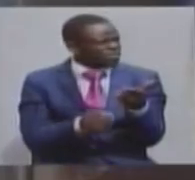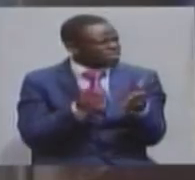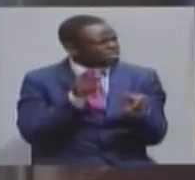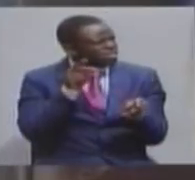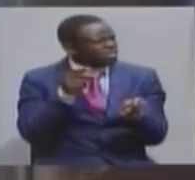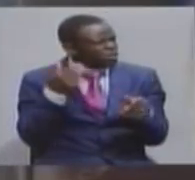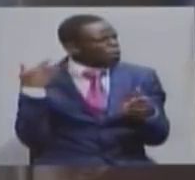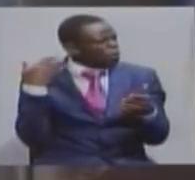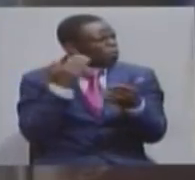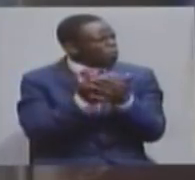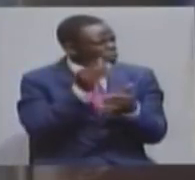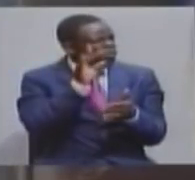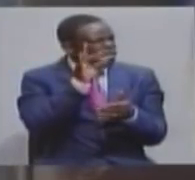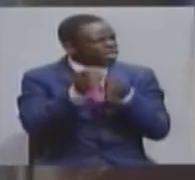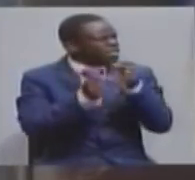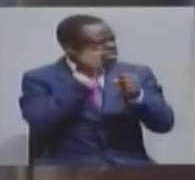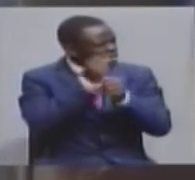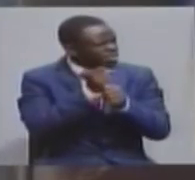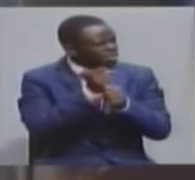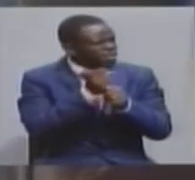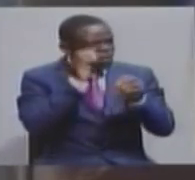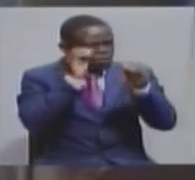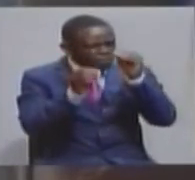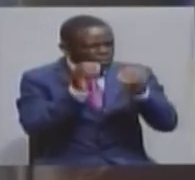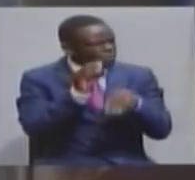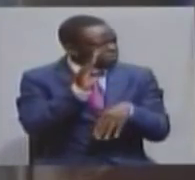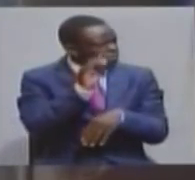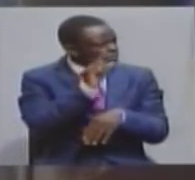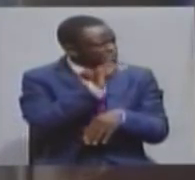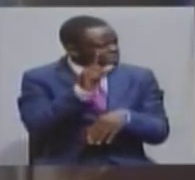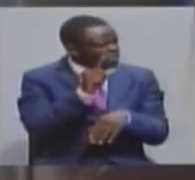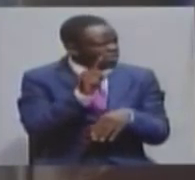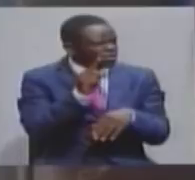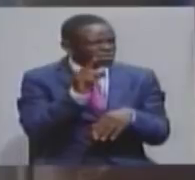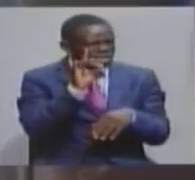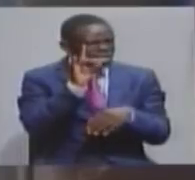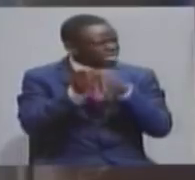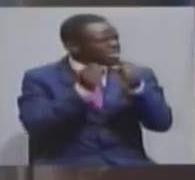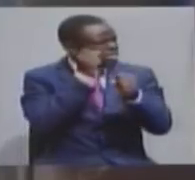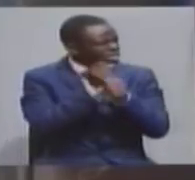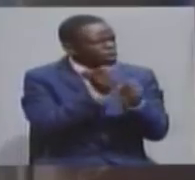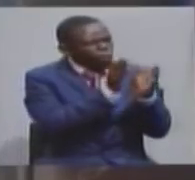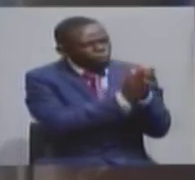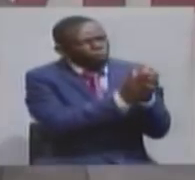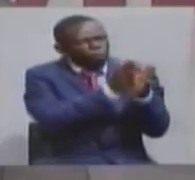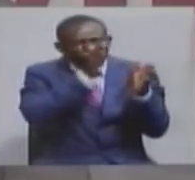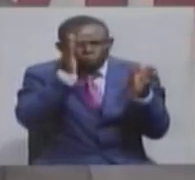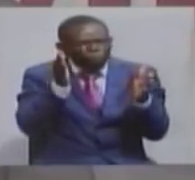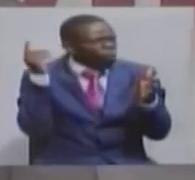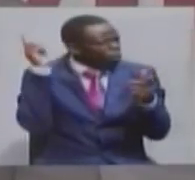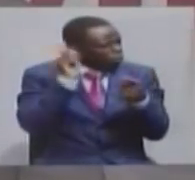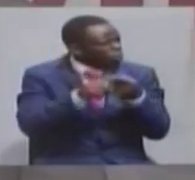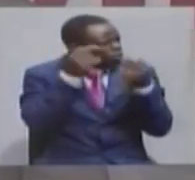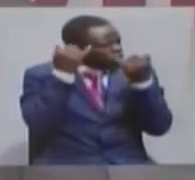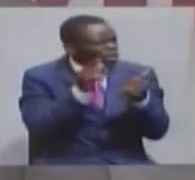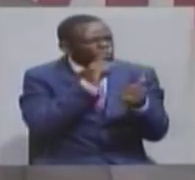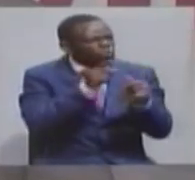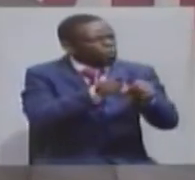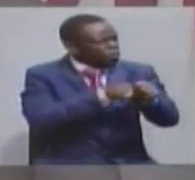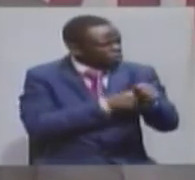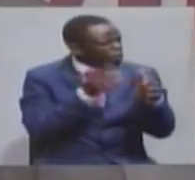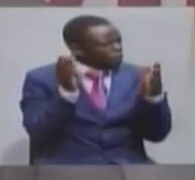views for 8 years. Isn't it? It is. 365 days times 8. Yes. Now, that bill is in